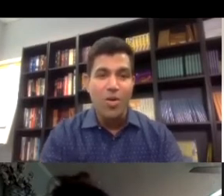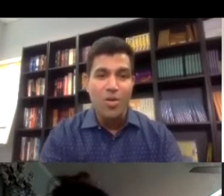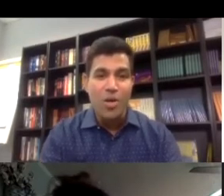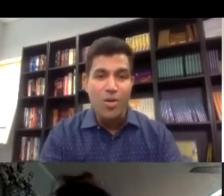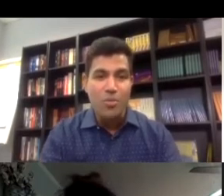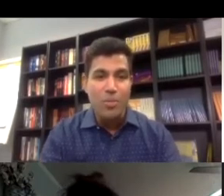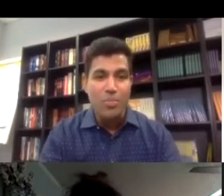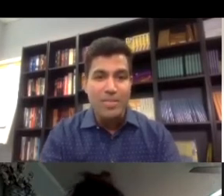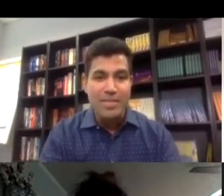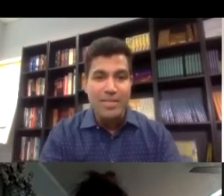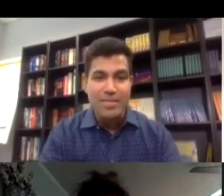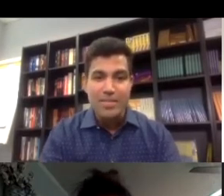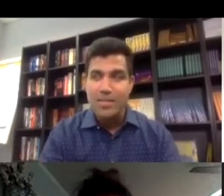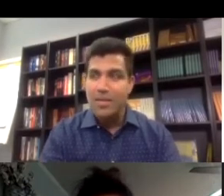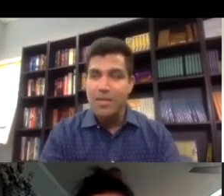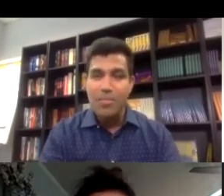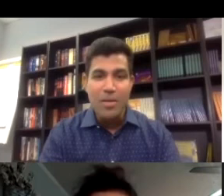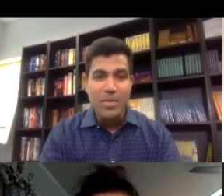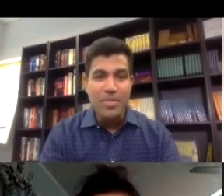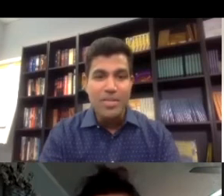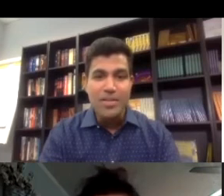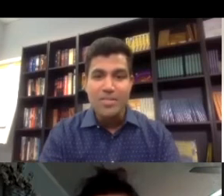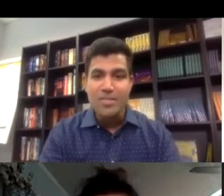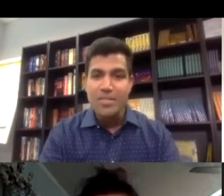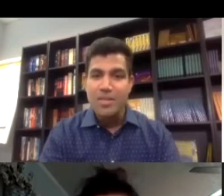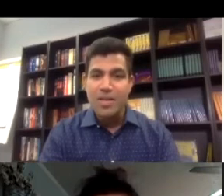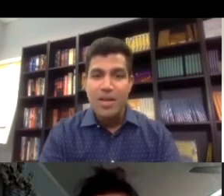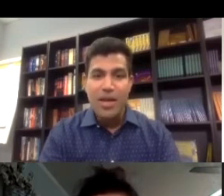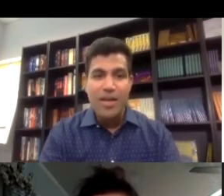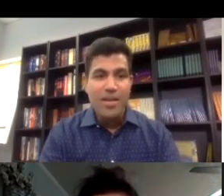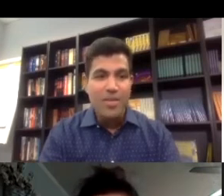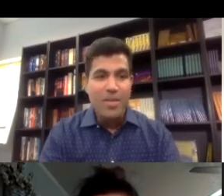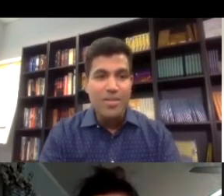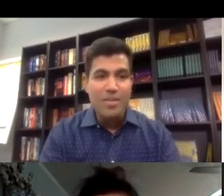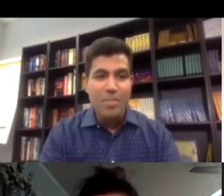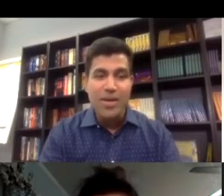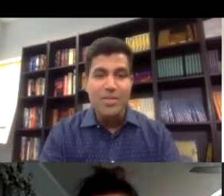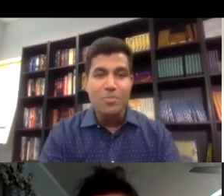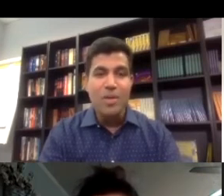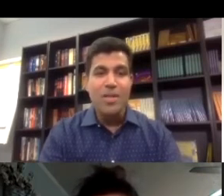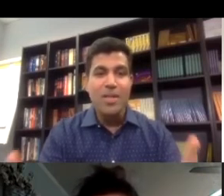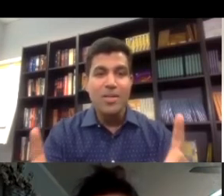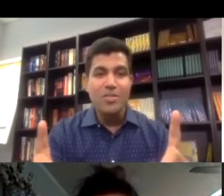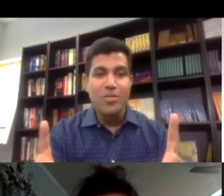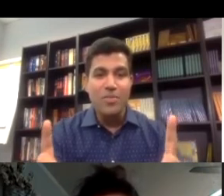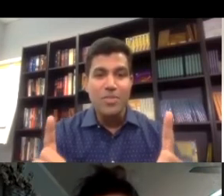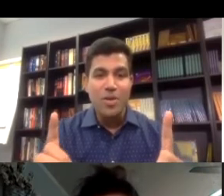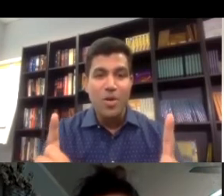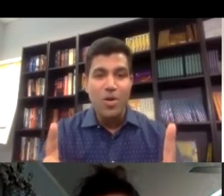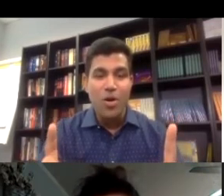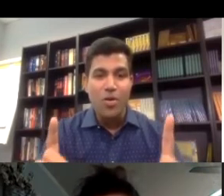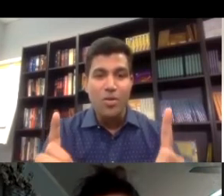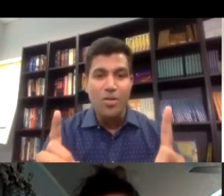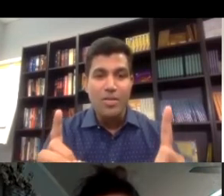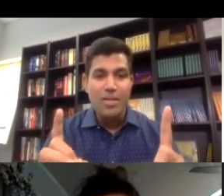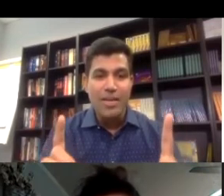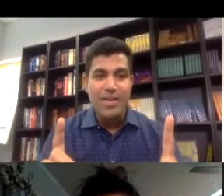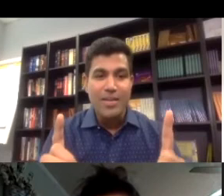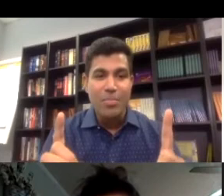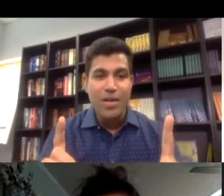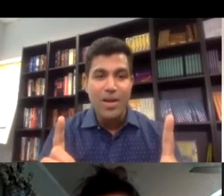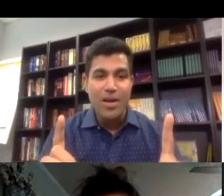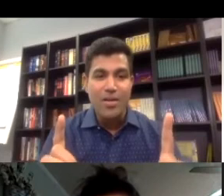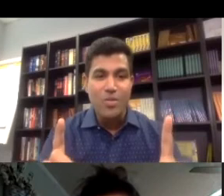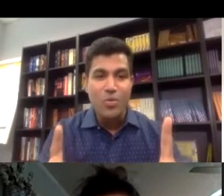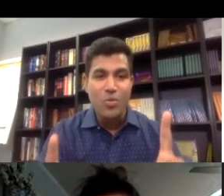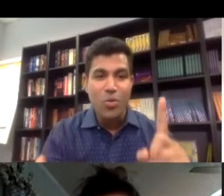not all called to be presidents, prime ministers, and governors and mayors, but each of us are called,